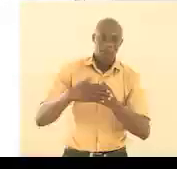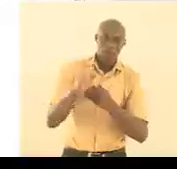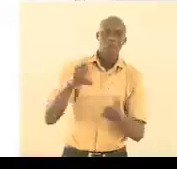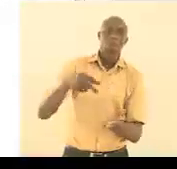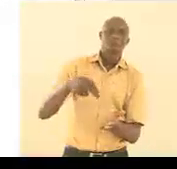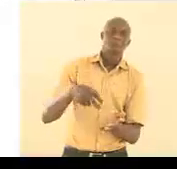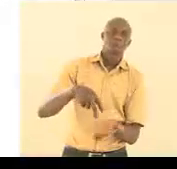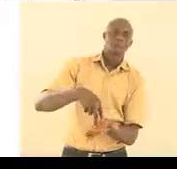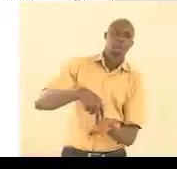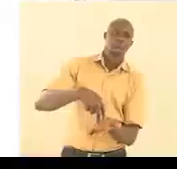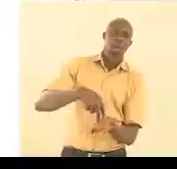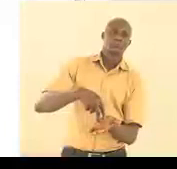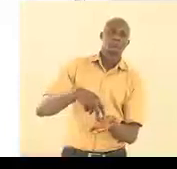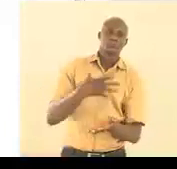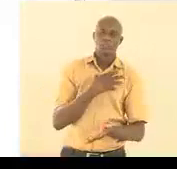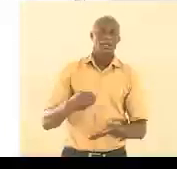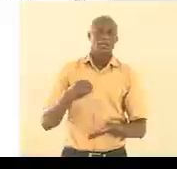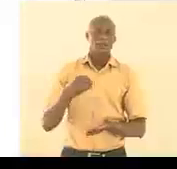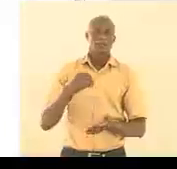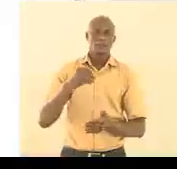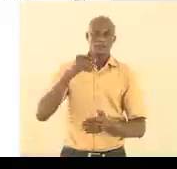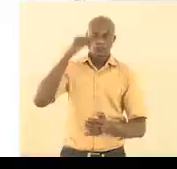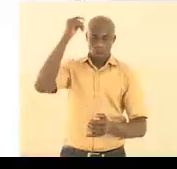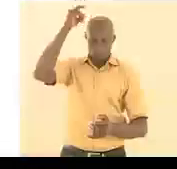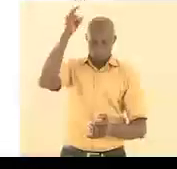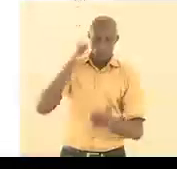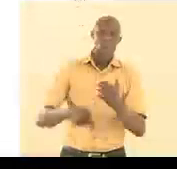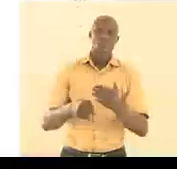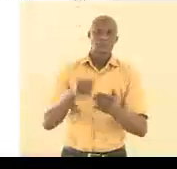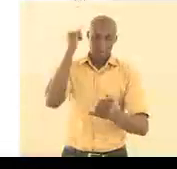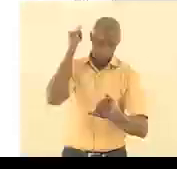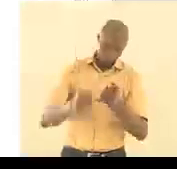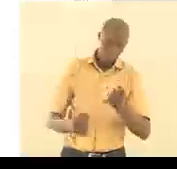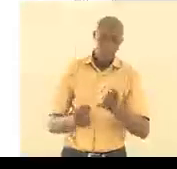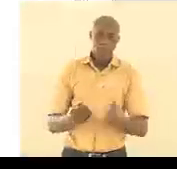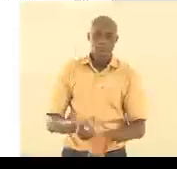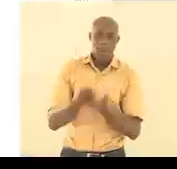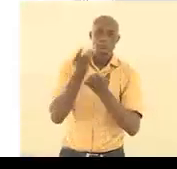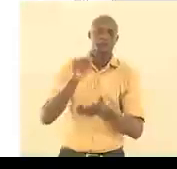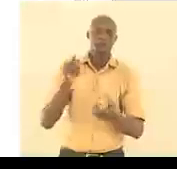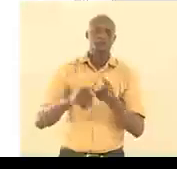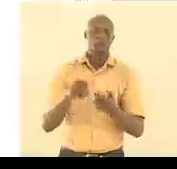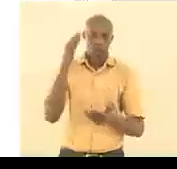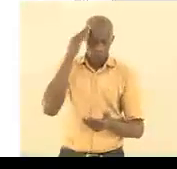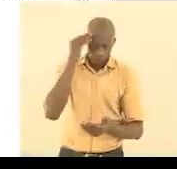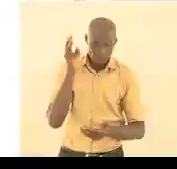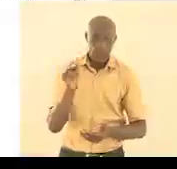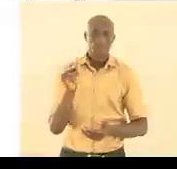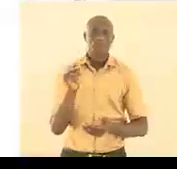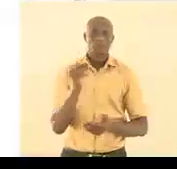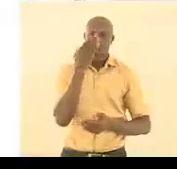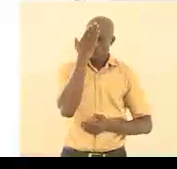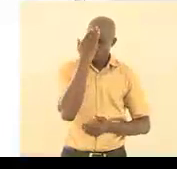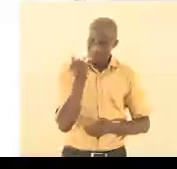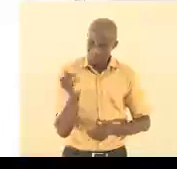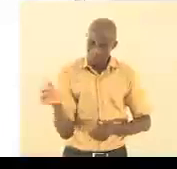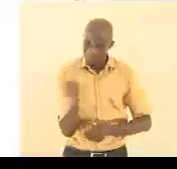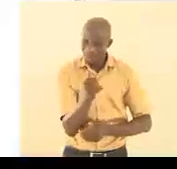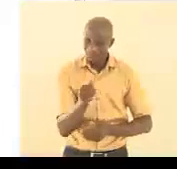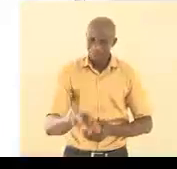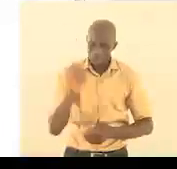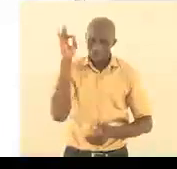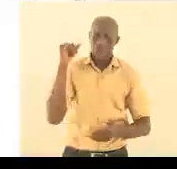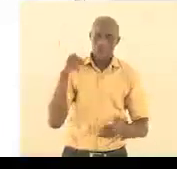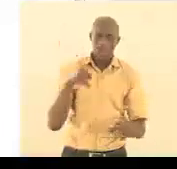resurrection? And what finally helped them to recognize him? Why did they find